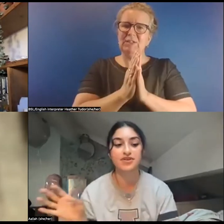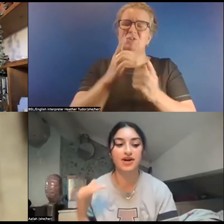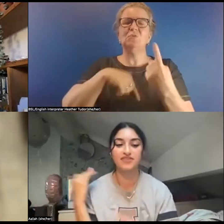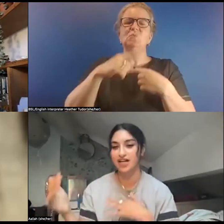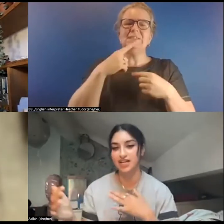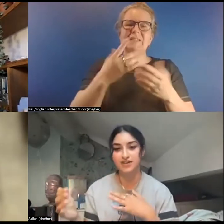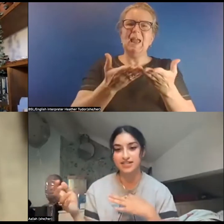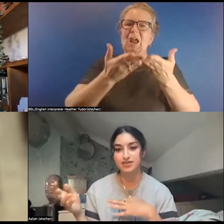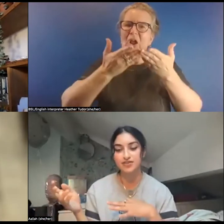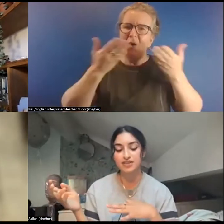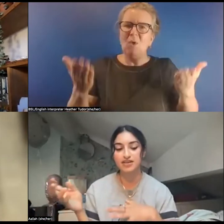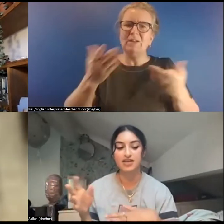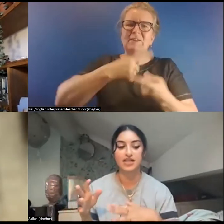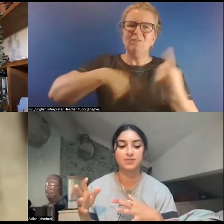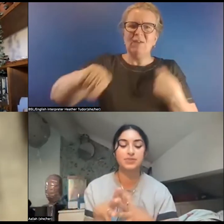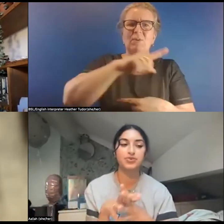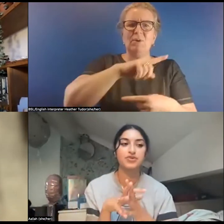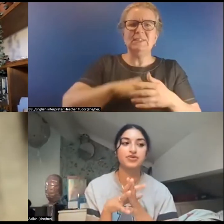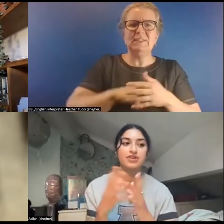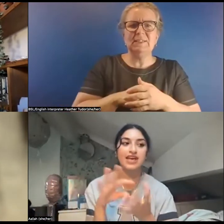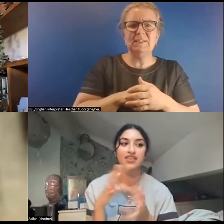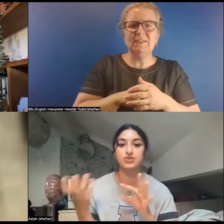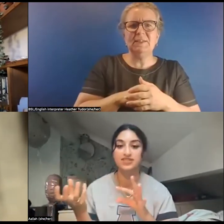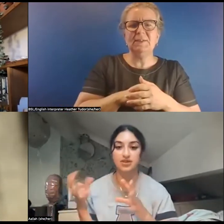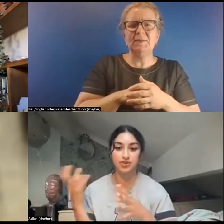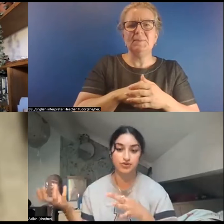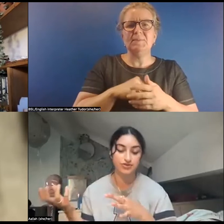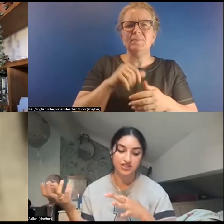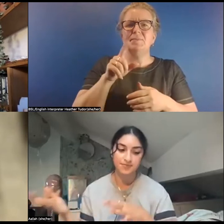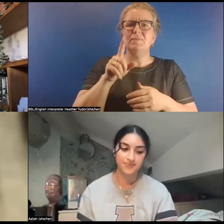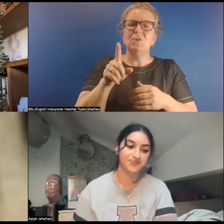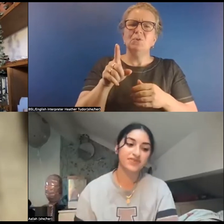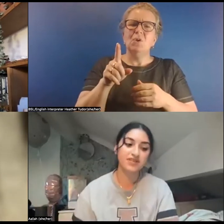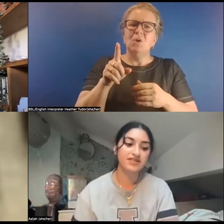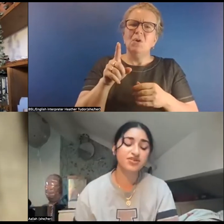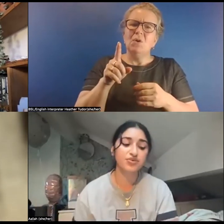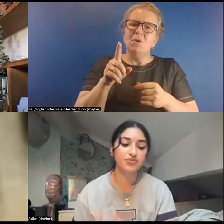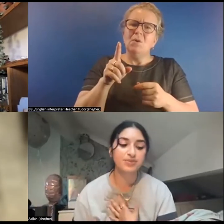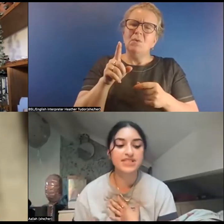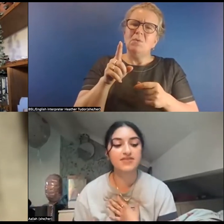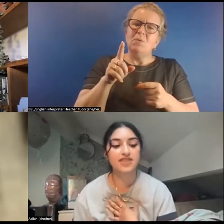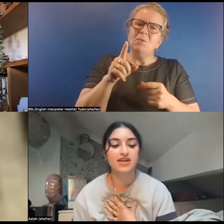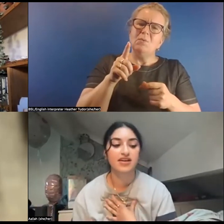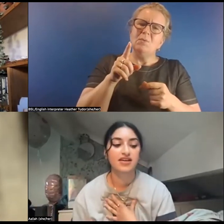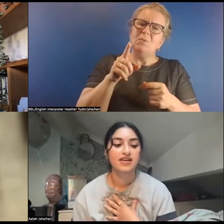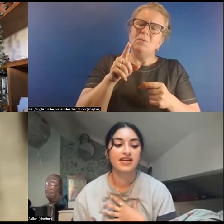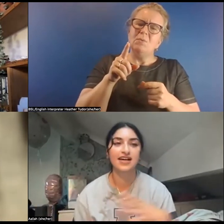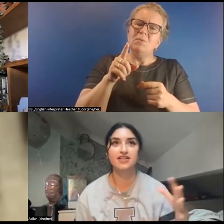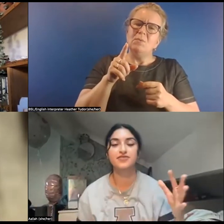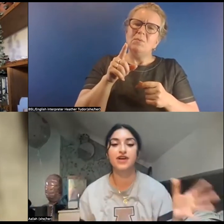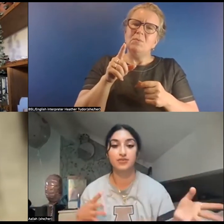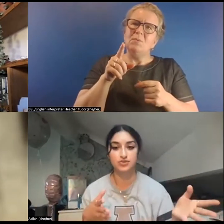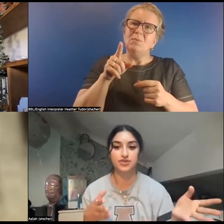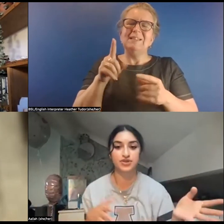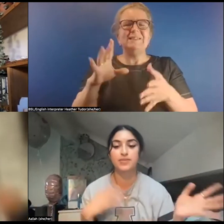everybody. We don't have this hierarchy sort of thing, and people get that twisted with culture. So we believe that it kind